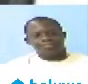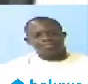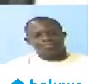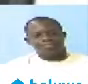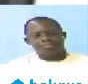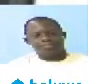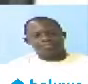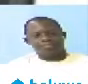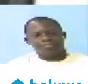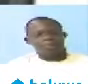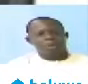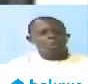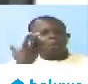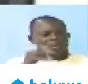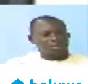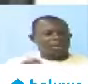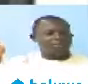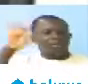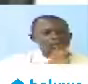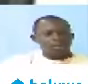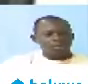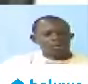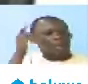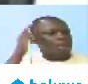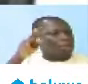brother Liberia 89. When he went to Liberia in